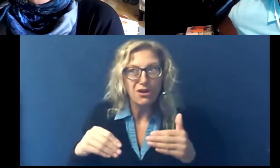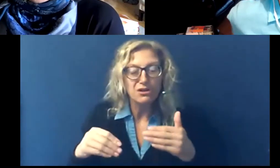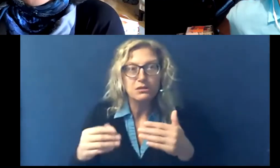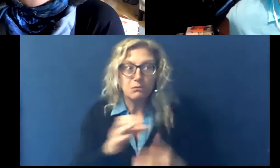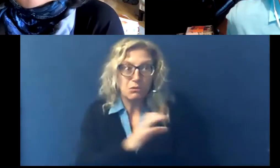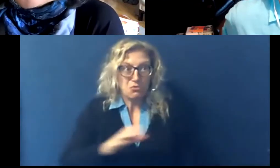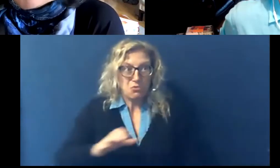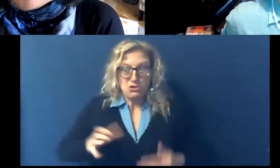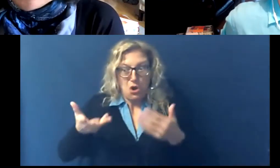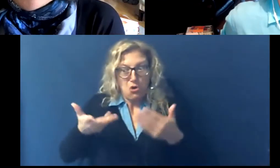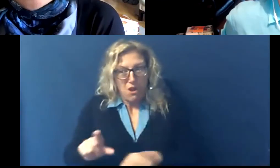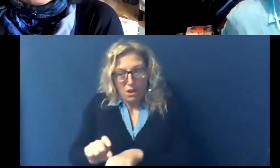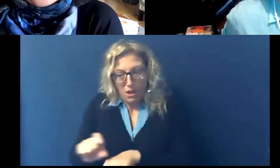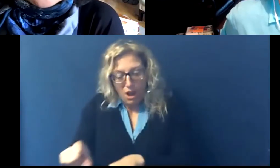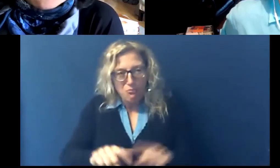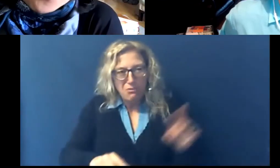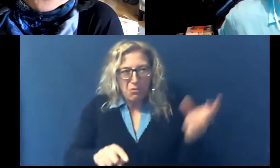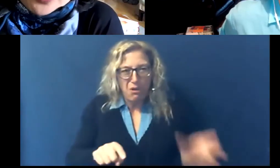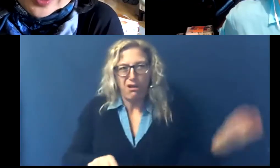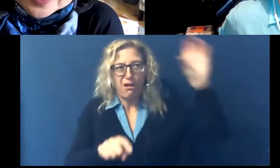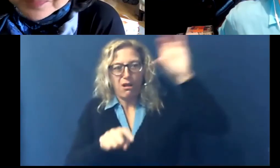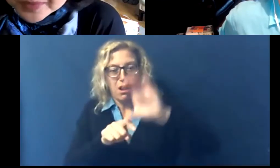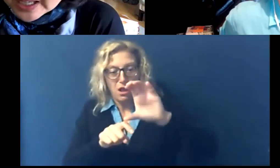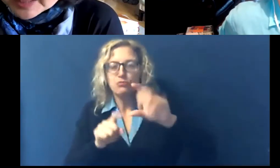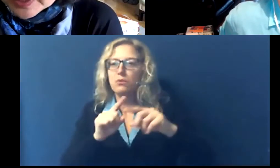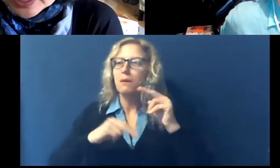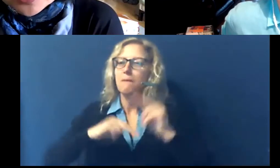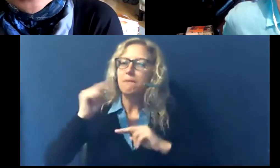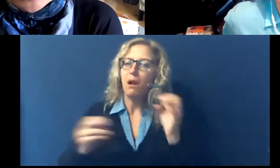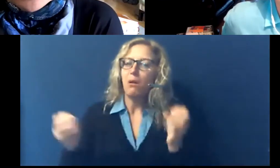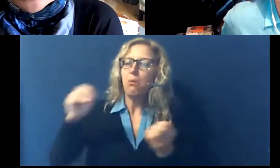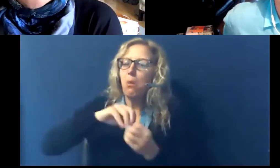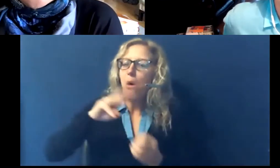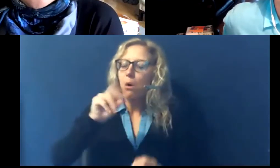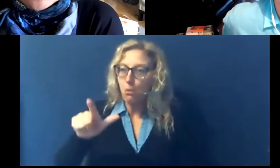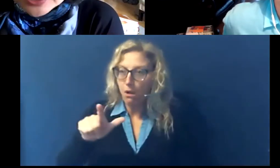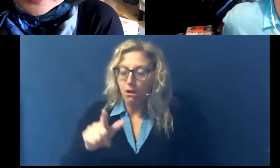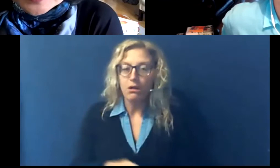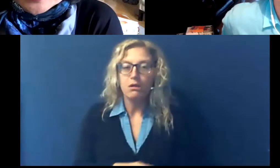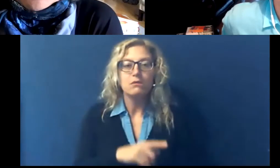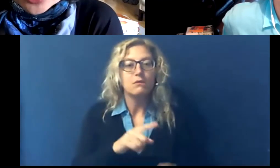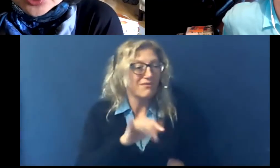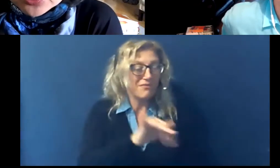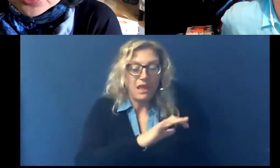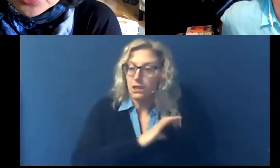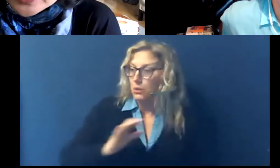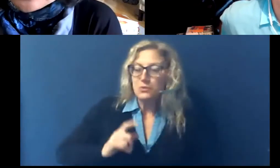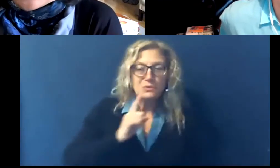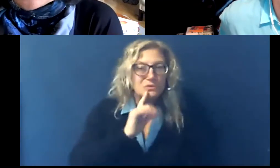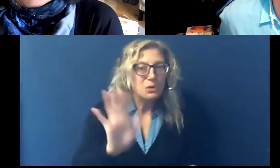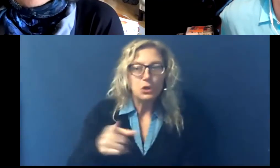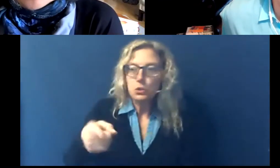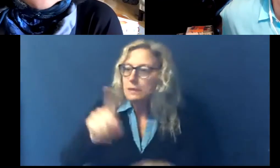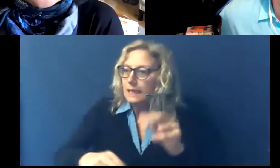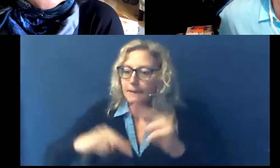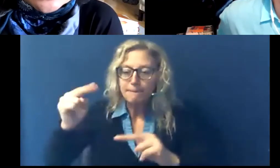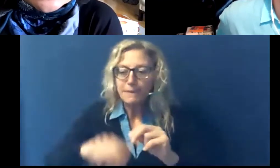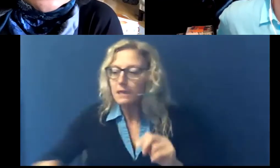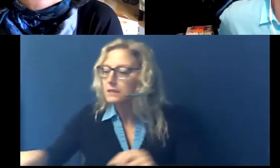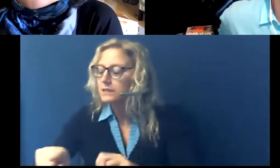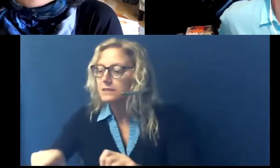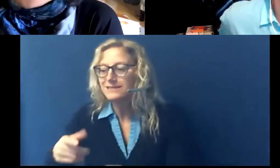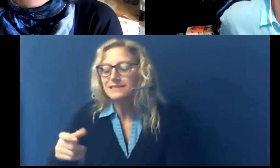Congress appropriated to build more wall, including in places that Congress deemed were too